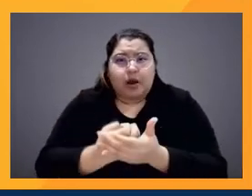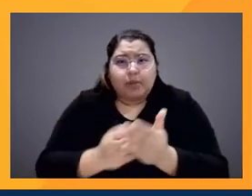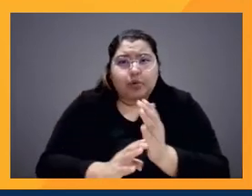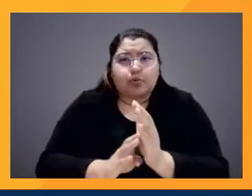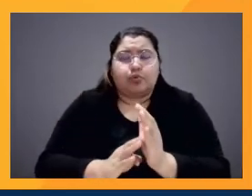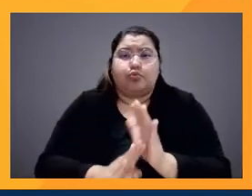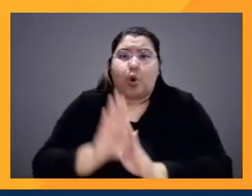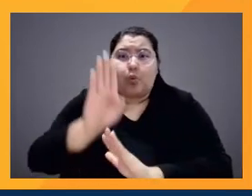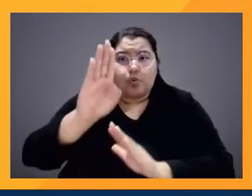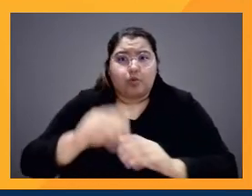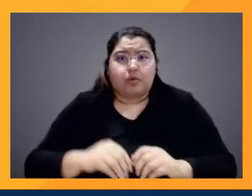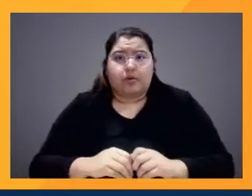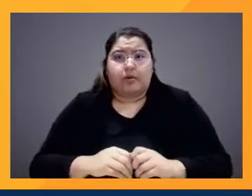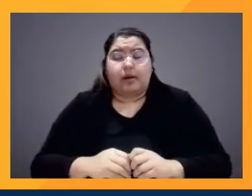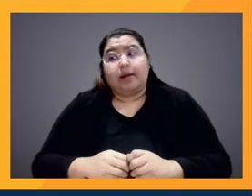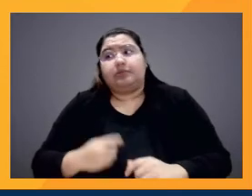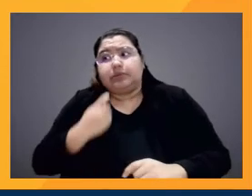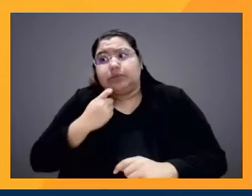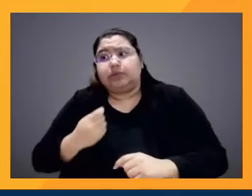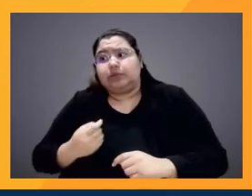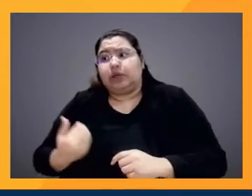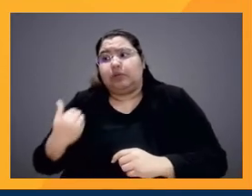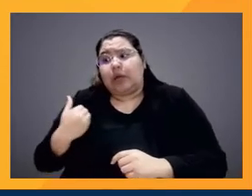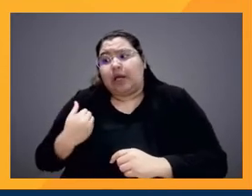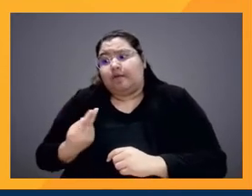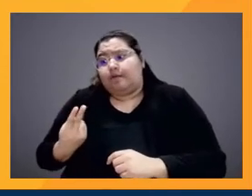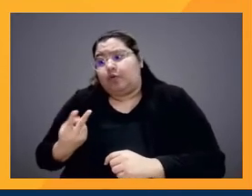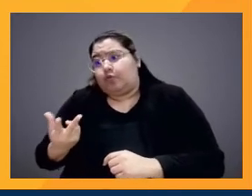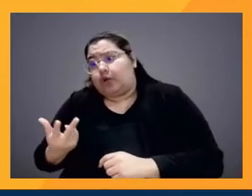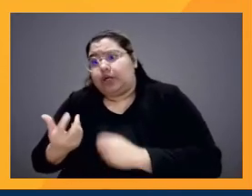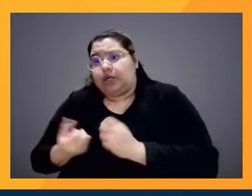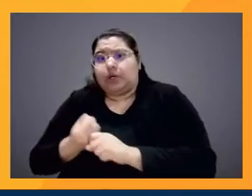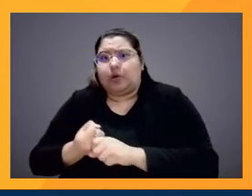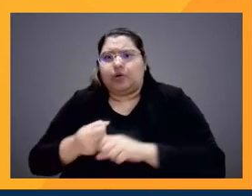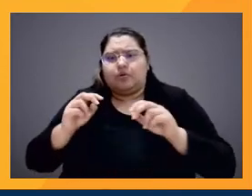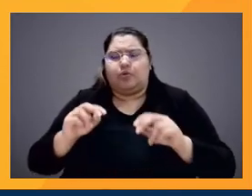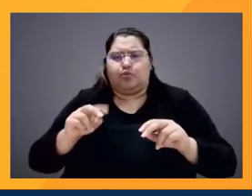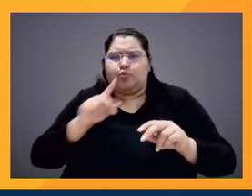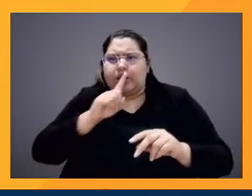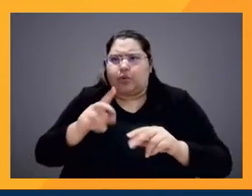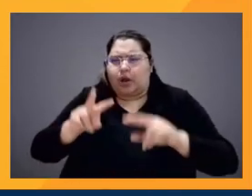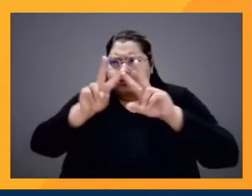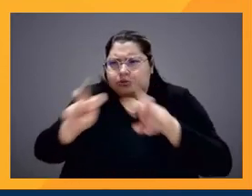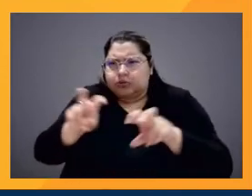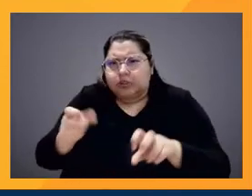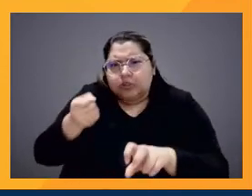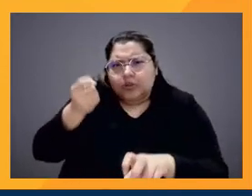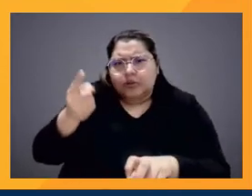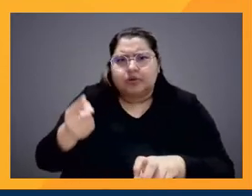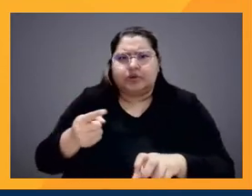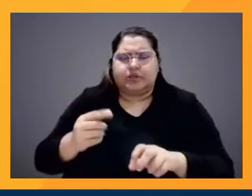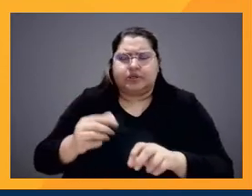a financial strain on just about everyone. Yeah, I think that's fair to say. We're glad to have you. Finally, we're joined by